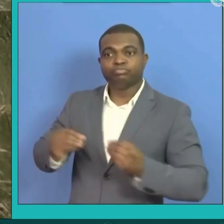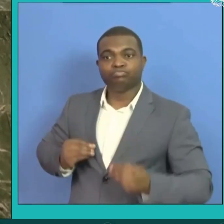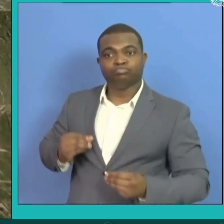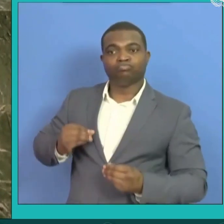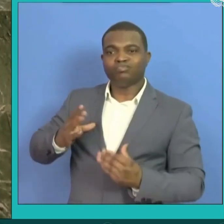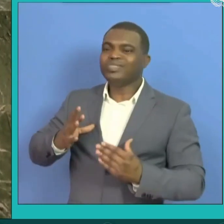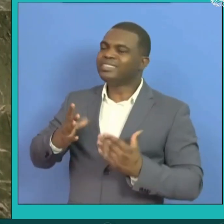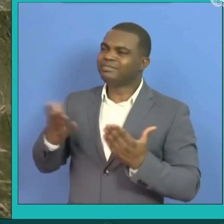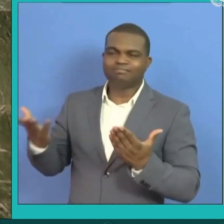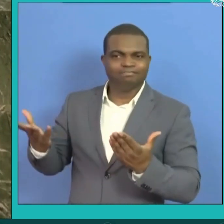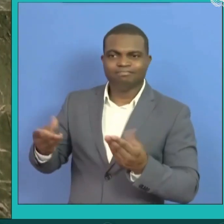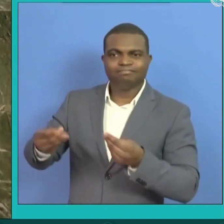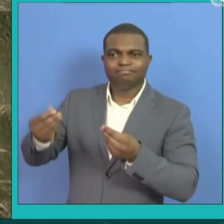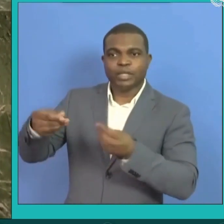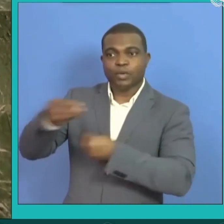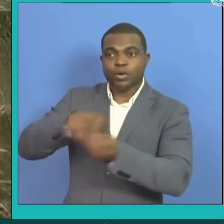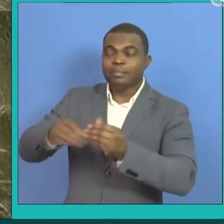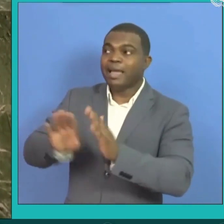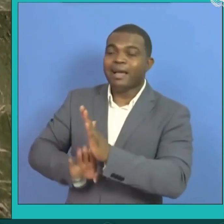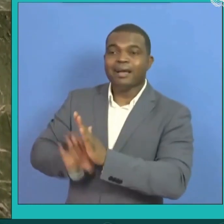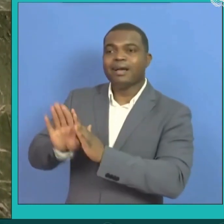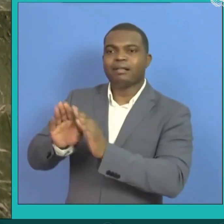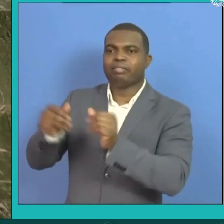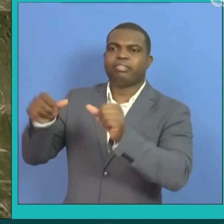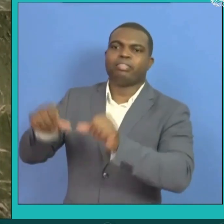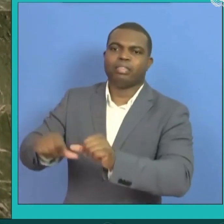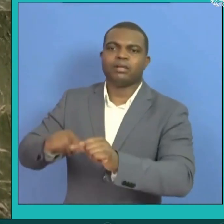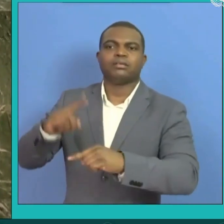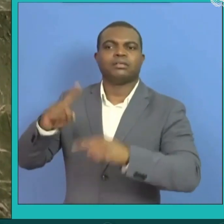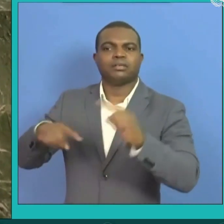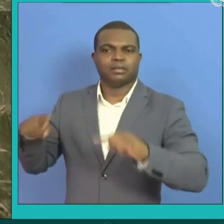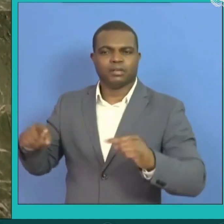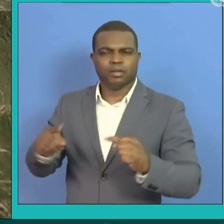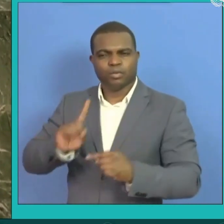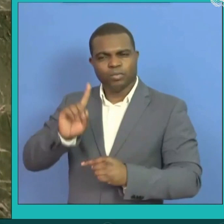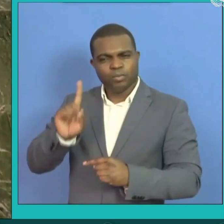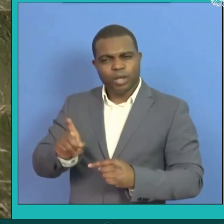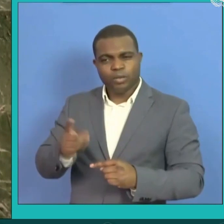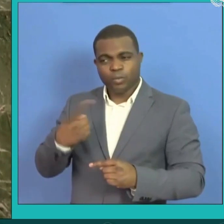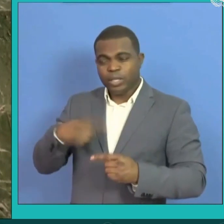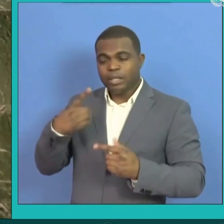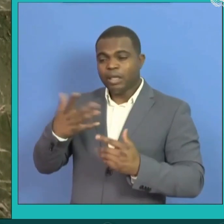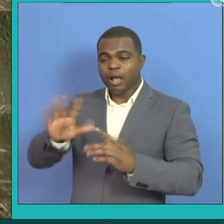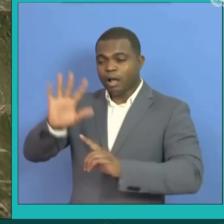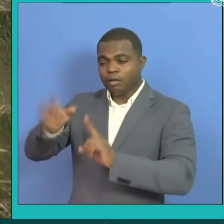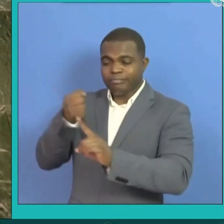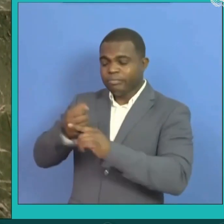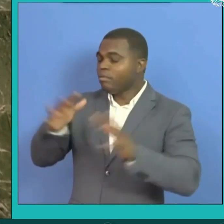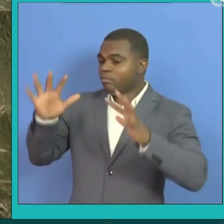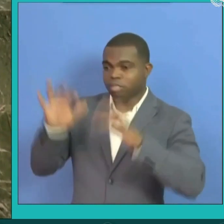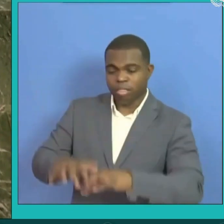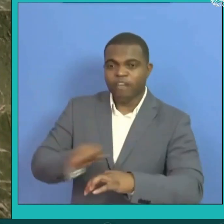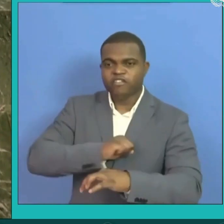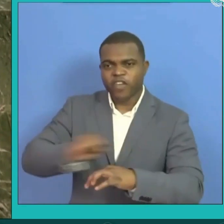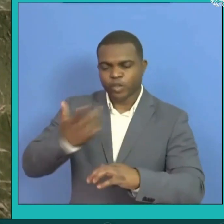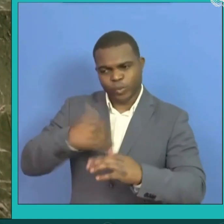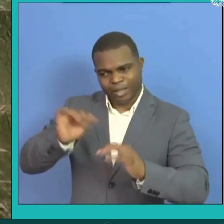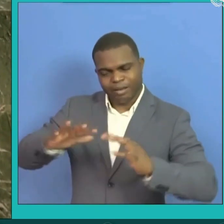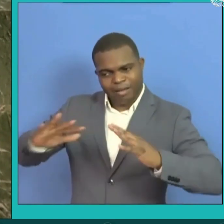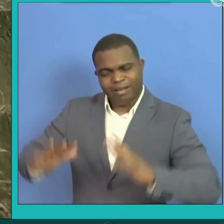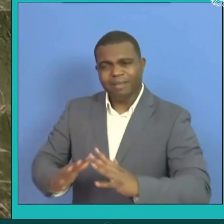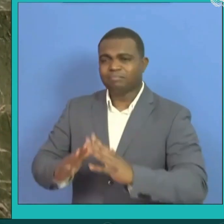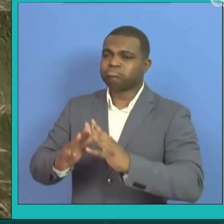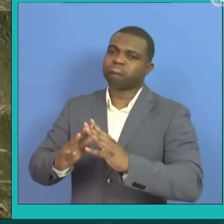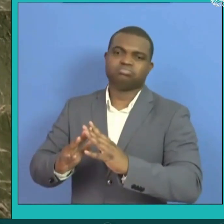therefore the considered view of CARICOM that in order to generate targeted actions that